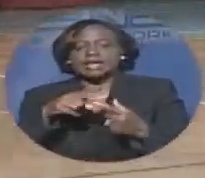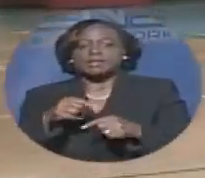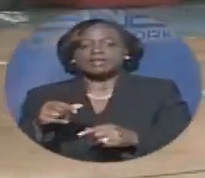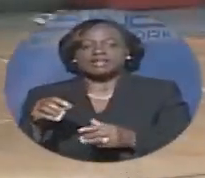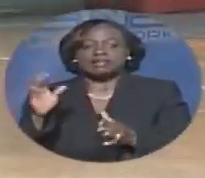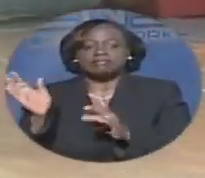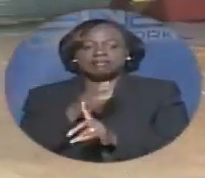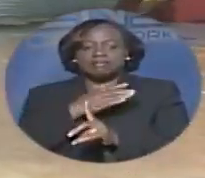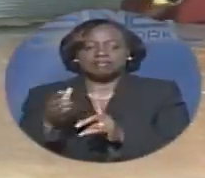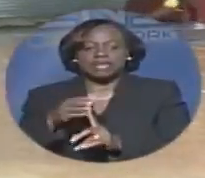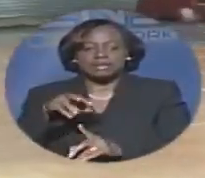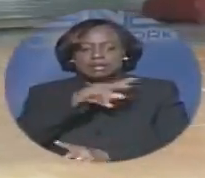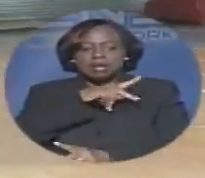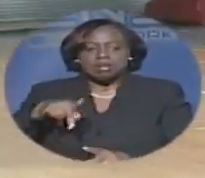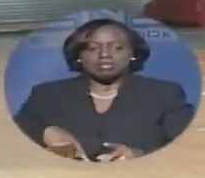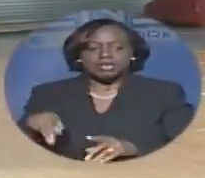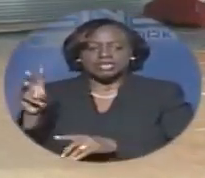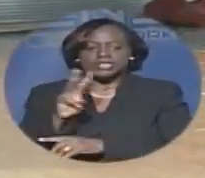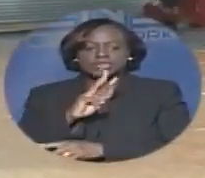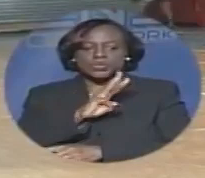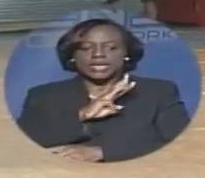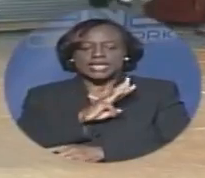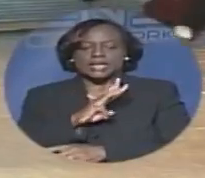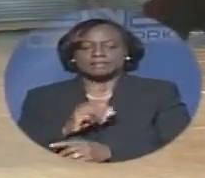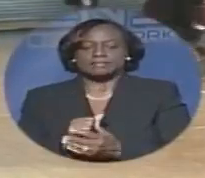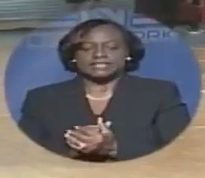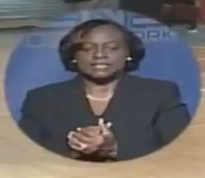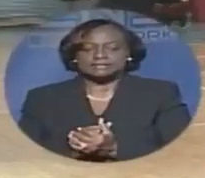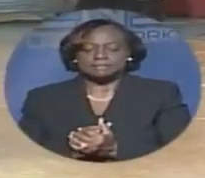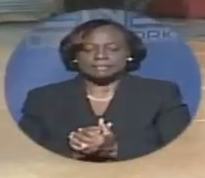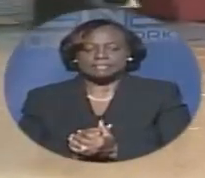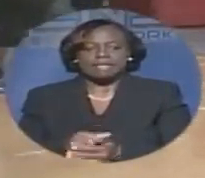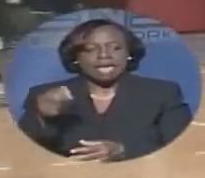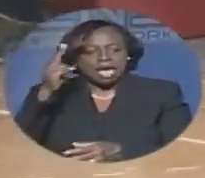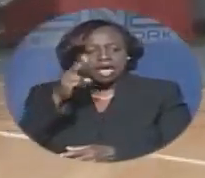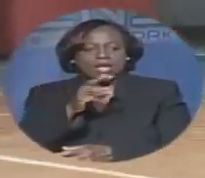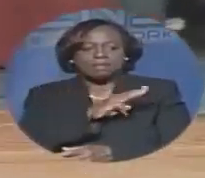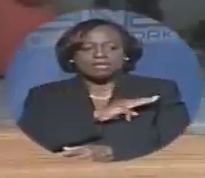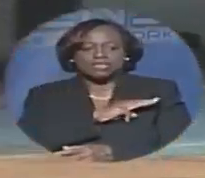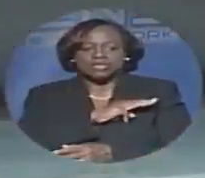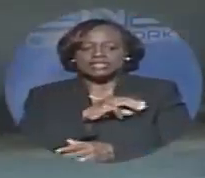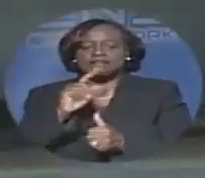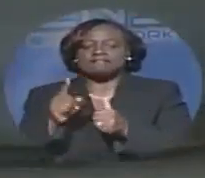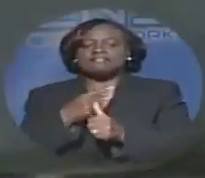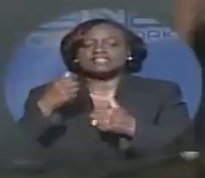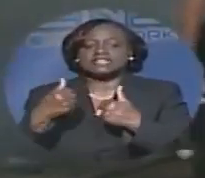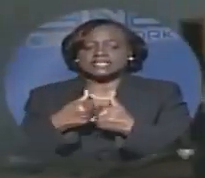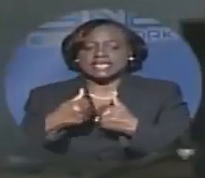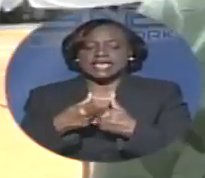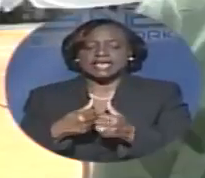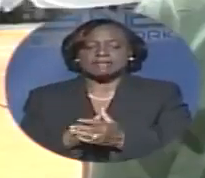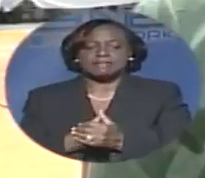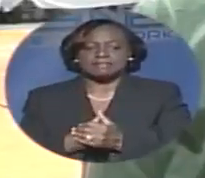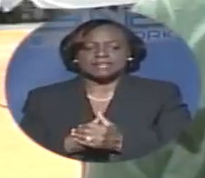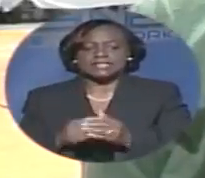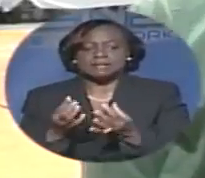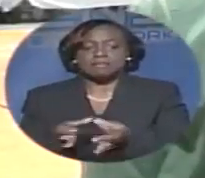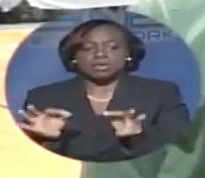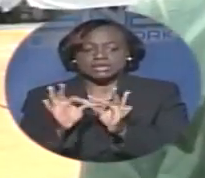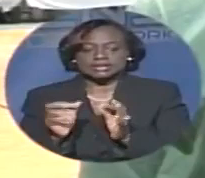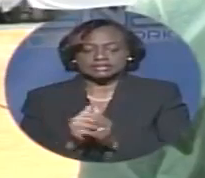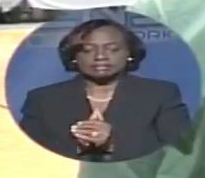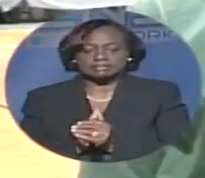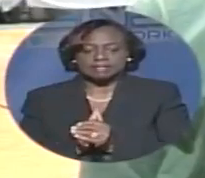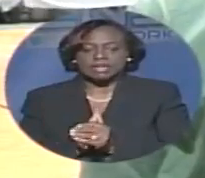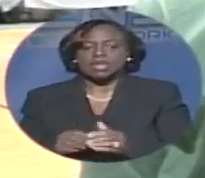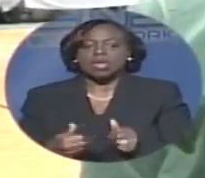William Falcons 46-42. For Coach Harcourt McCoy, he thinks the first win of any tournament is crucial to his team's success. Most teams that